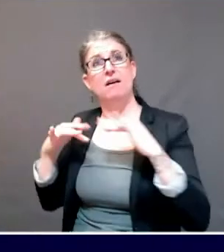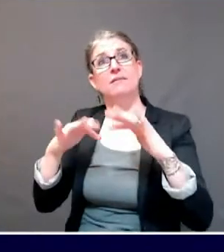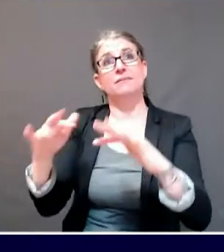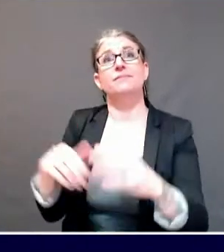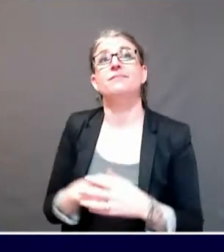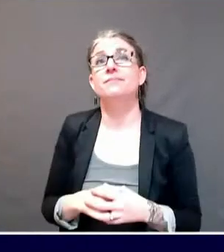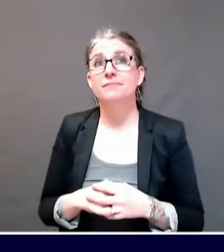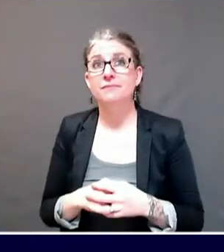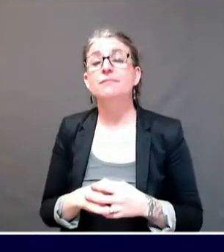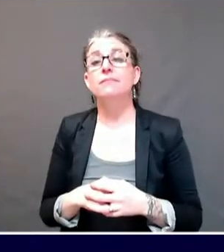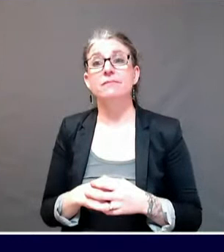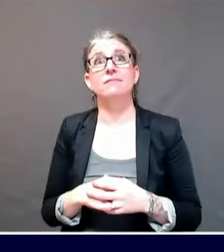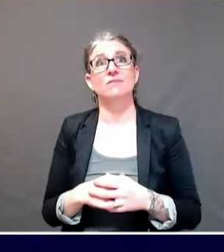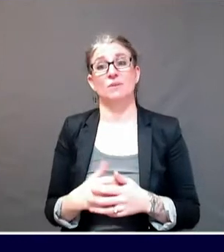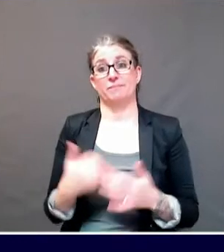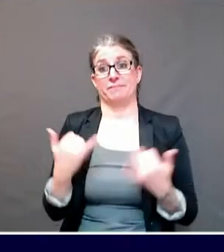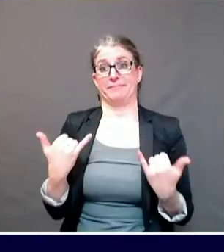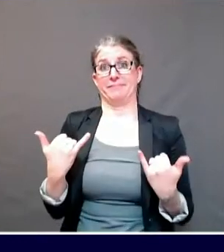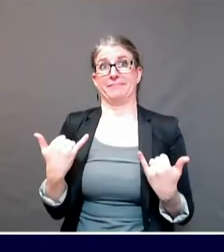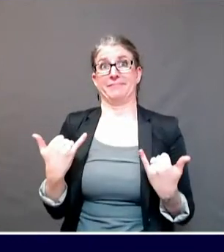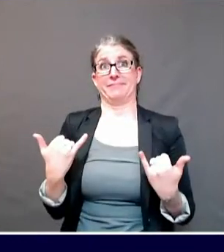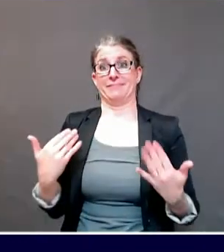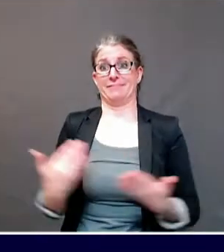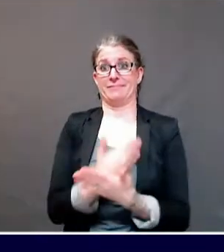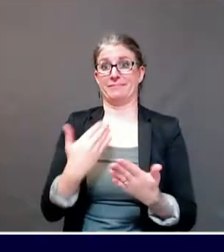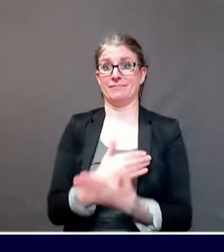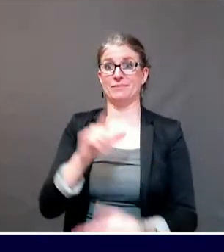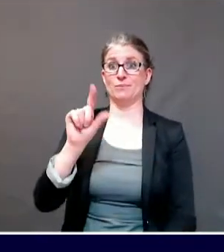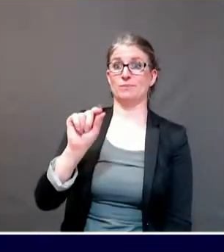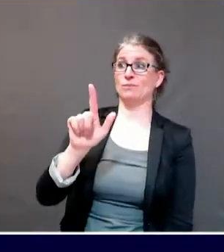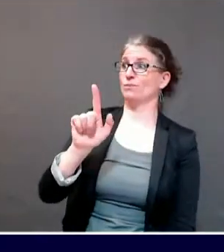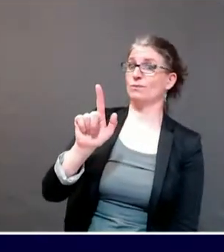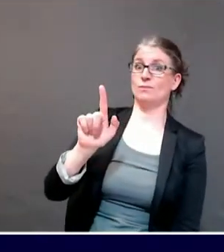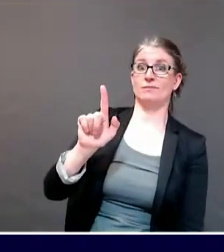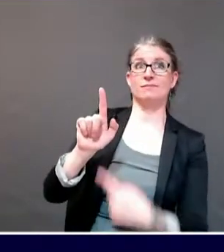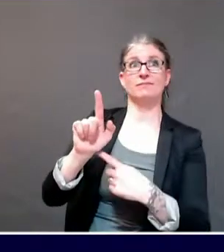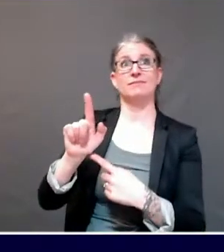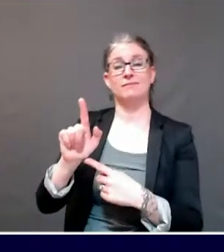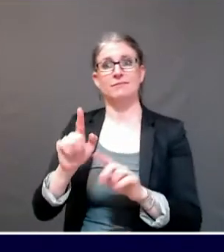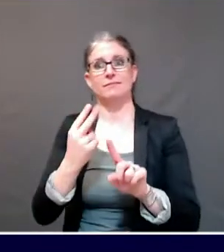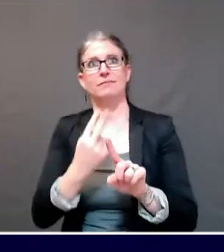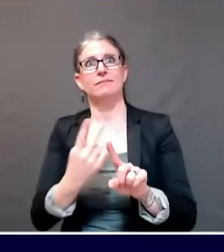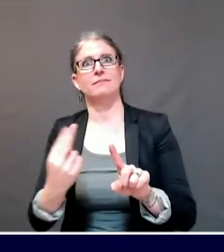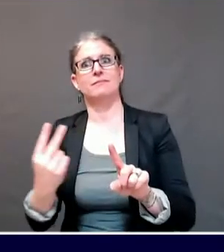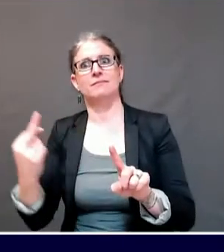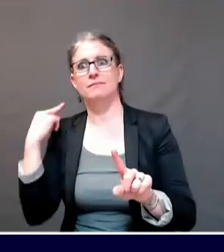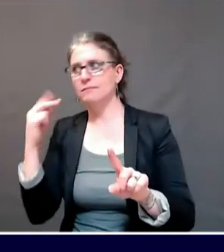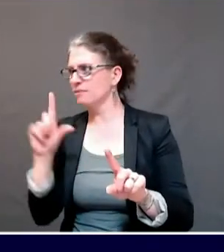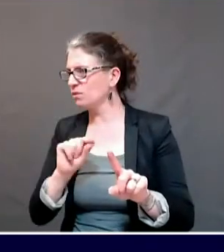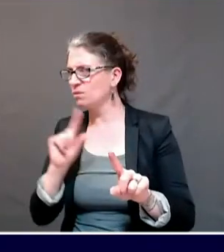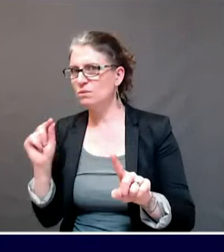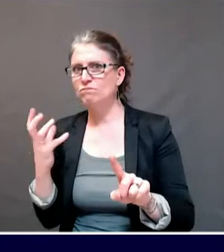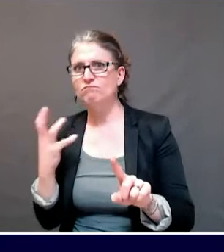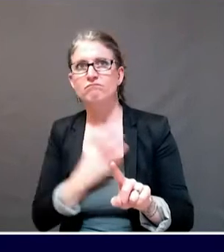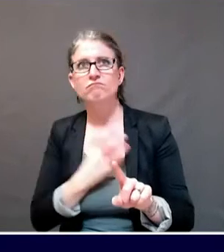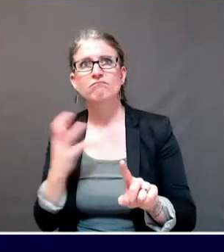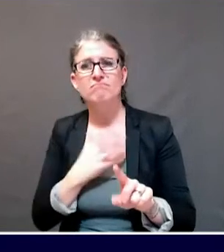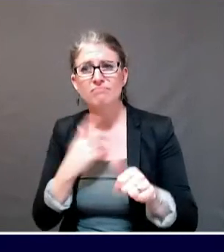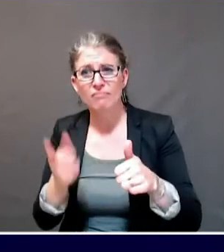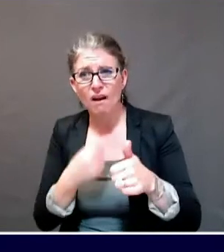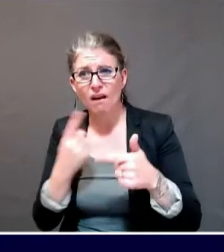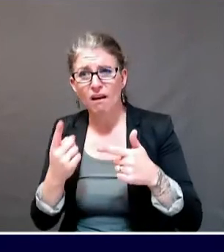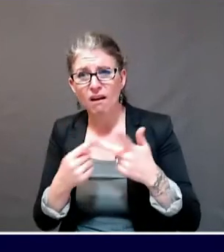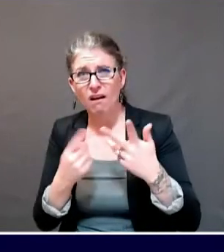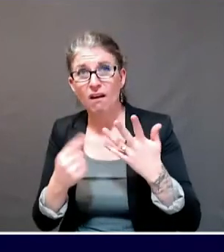look with that look back on 2020, by thanking the hundreds of people who made those